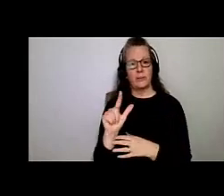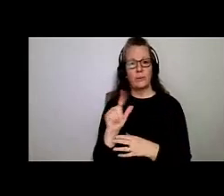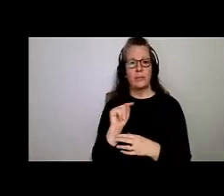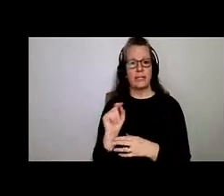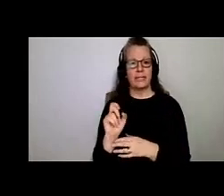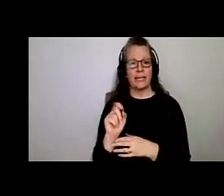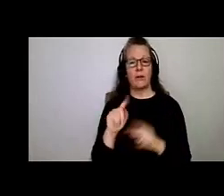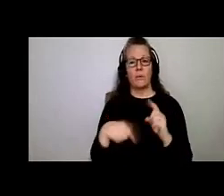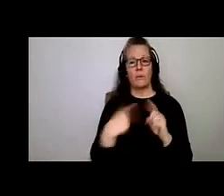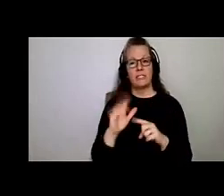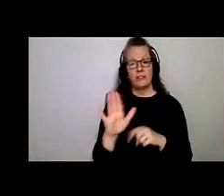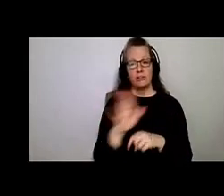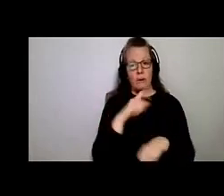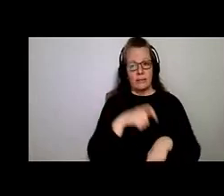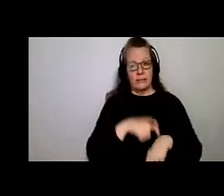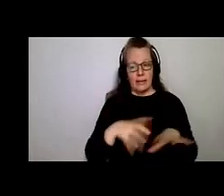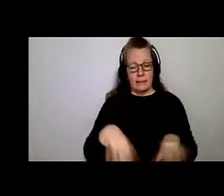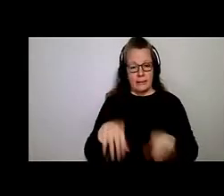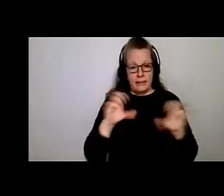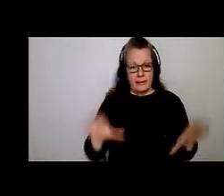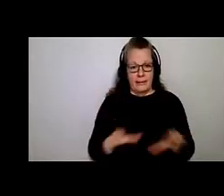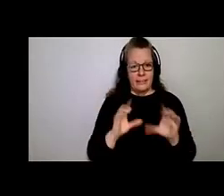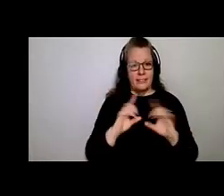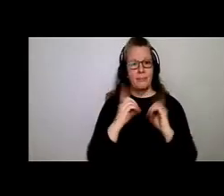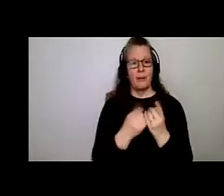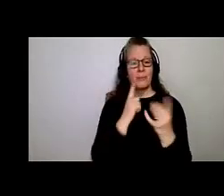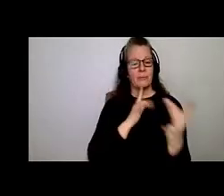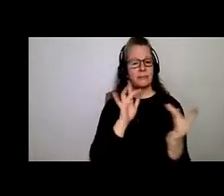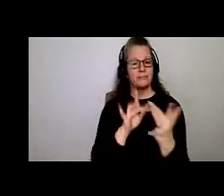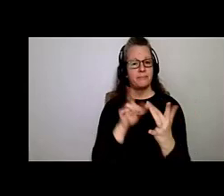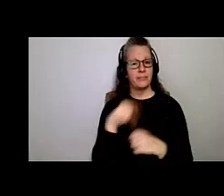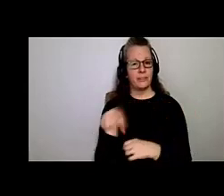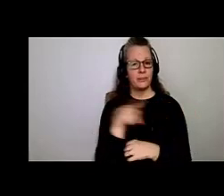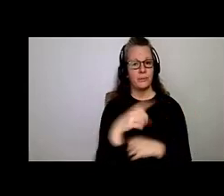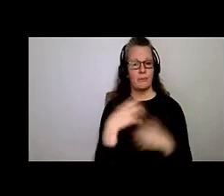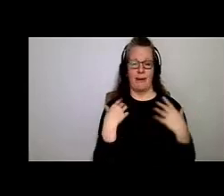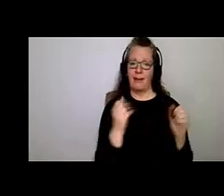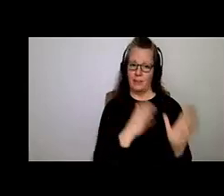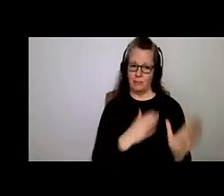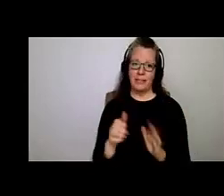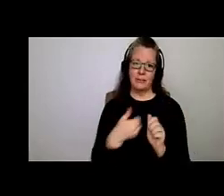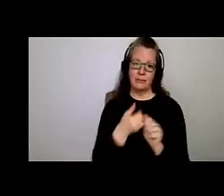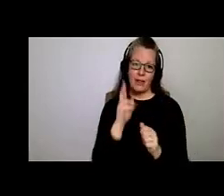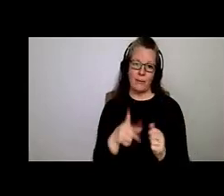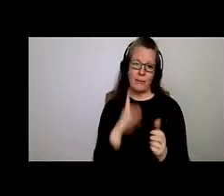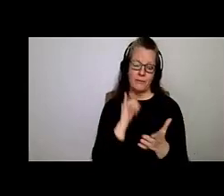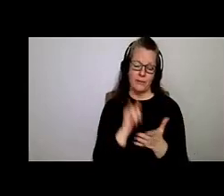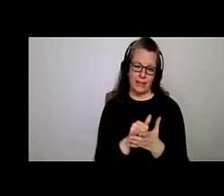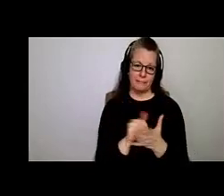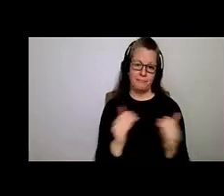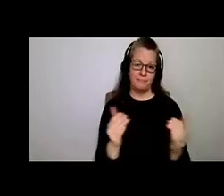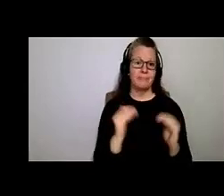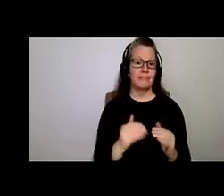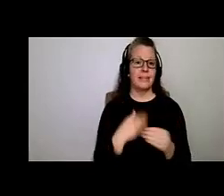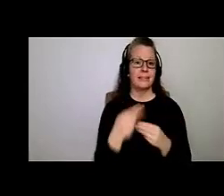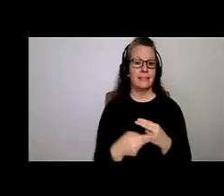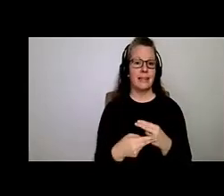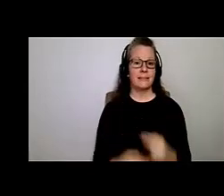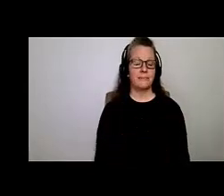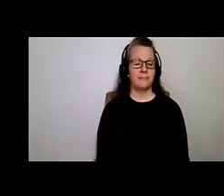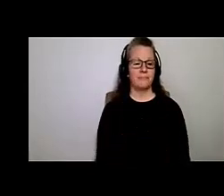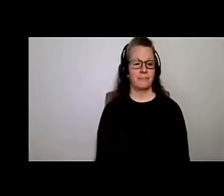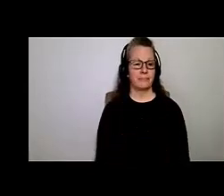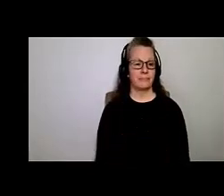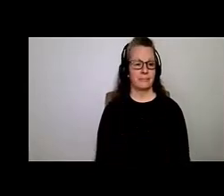it's your time to take action, the department will be reaching out to you, and our health plans will be following up that outreach. The next slide, please, kind of